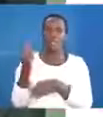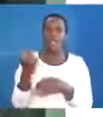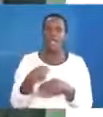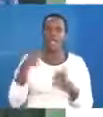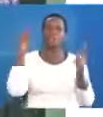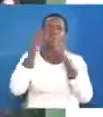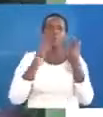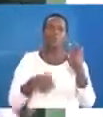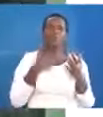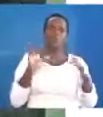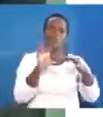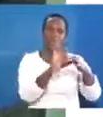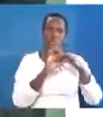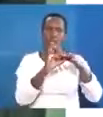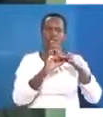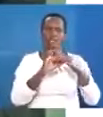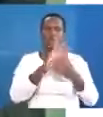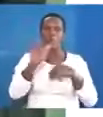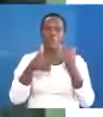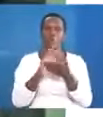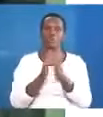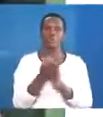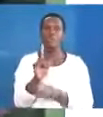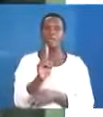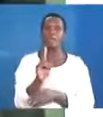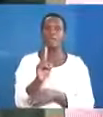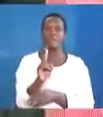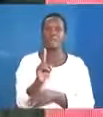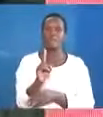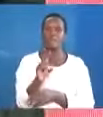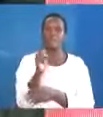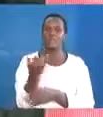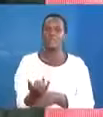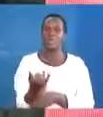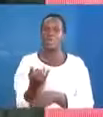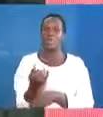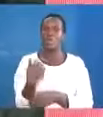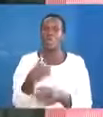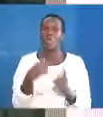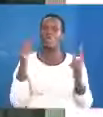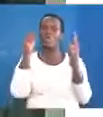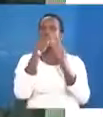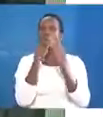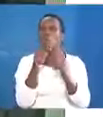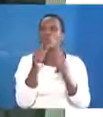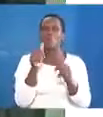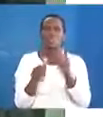that they can become one people. So that a name does not elicit